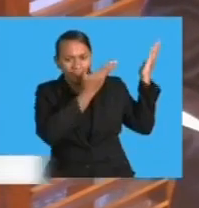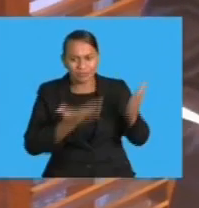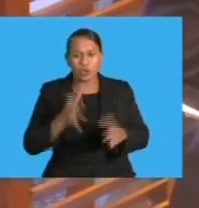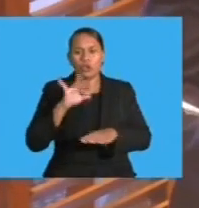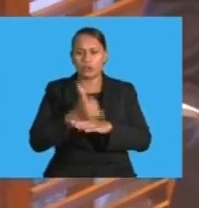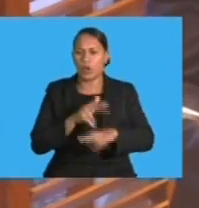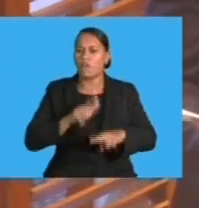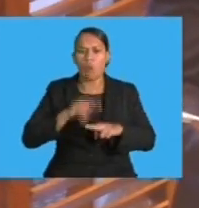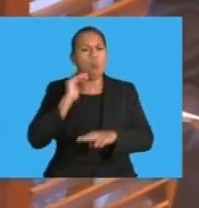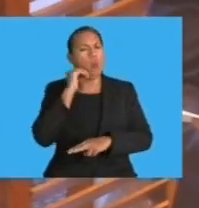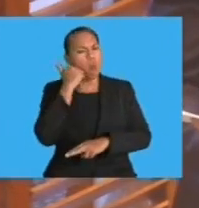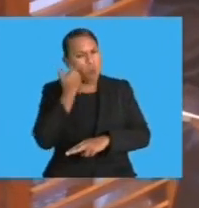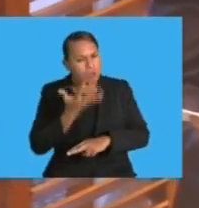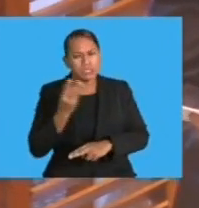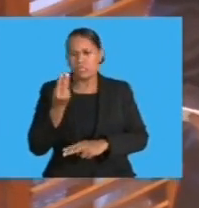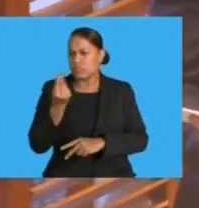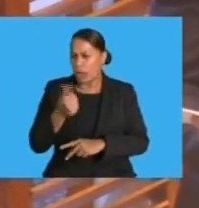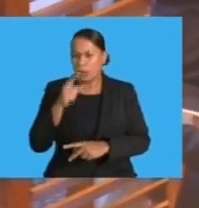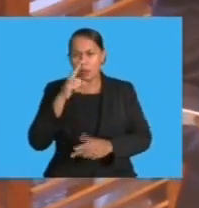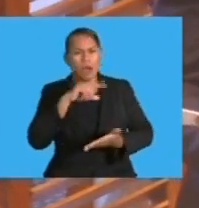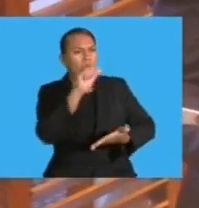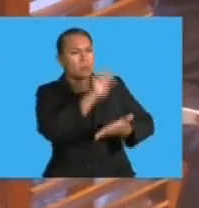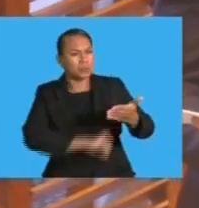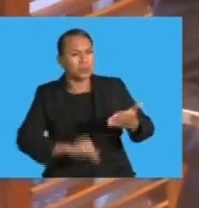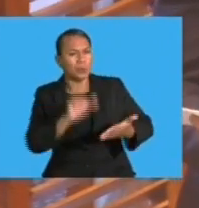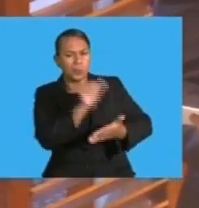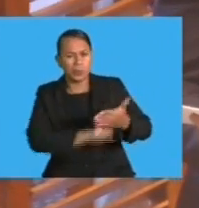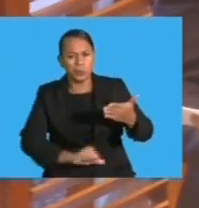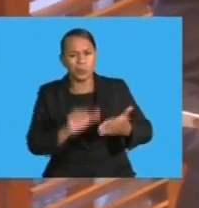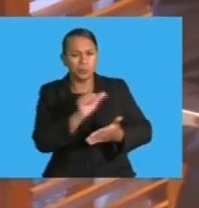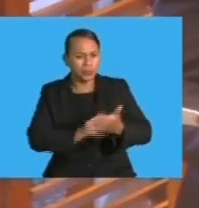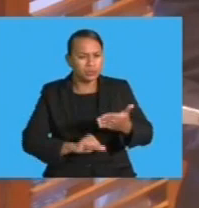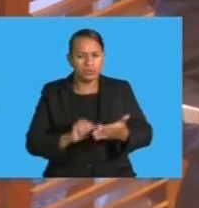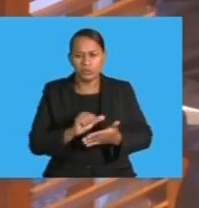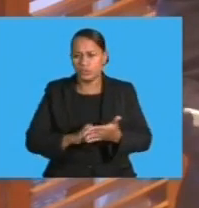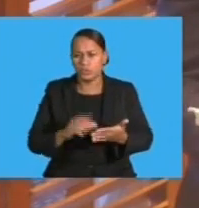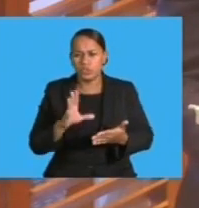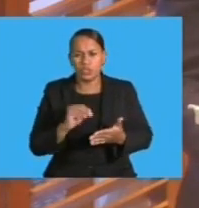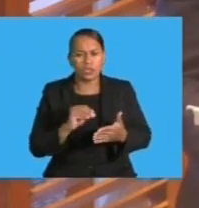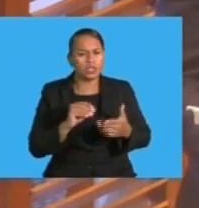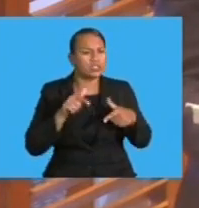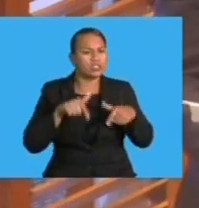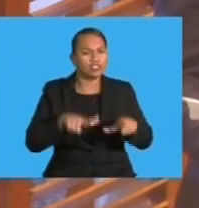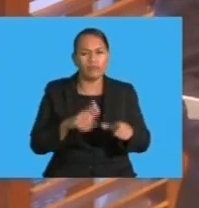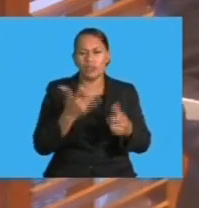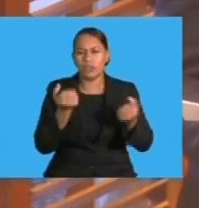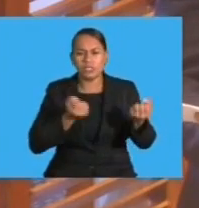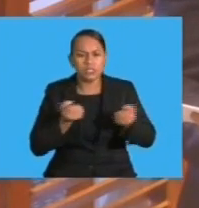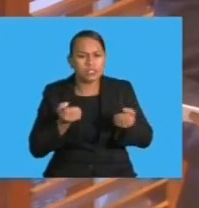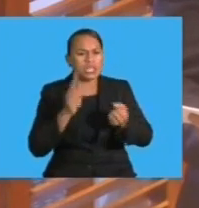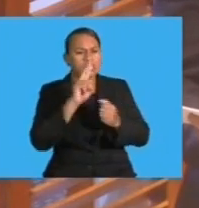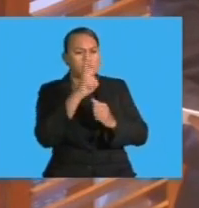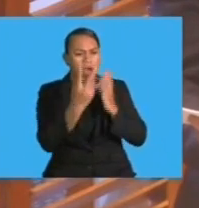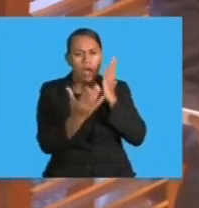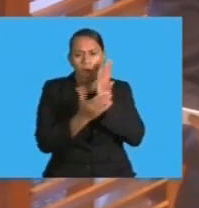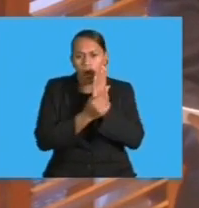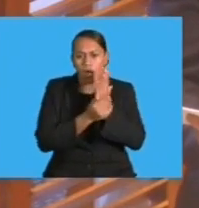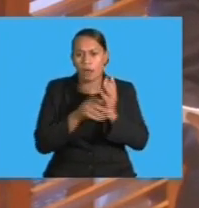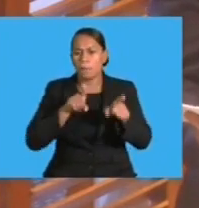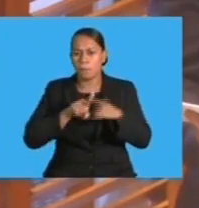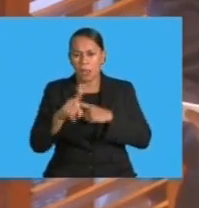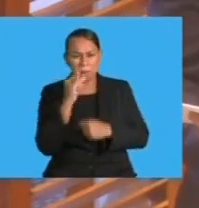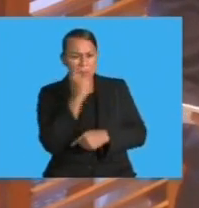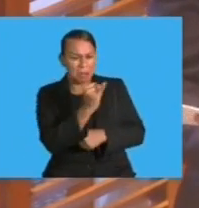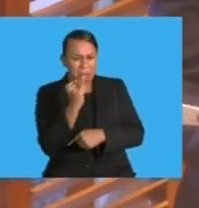products. A lot of cars is coming to the country, not only vehicles, but recently we have seen a lot of foodstuffs, etc.,